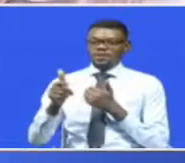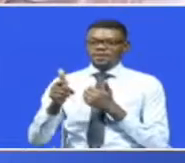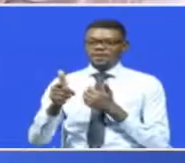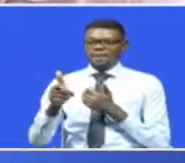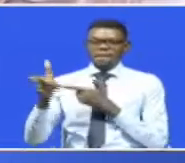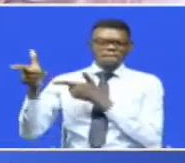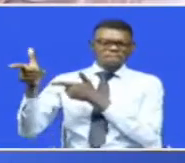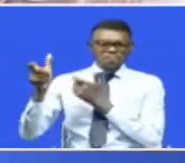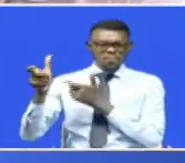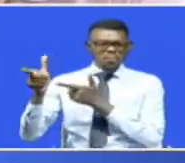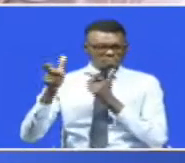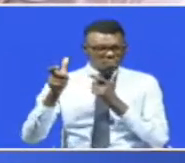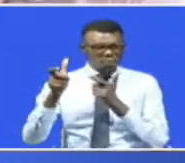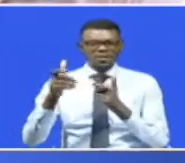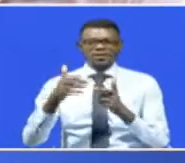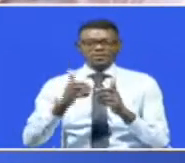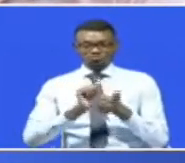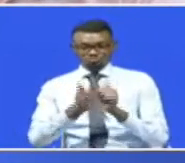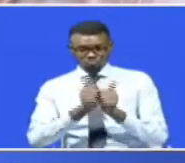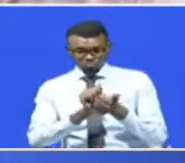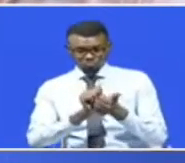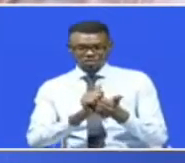country, and we